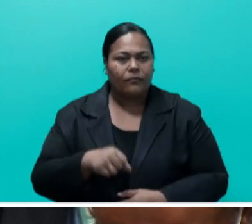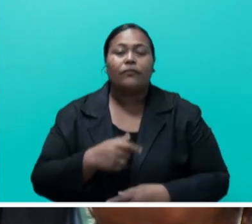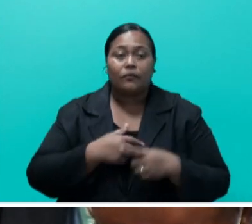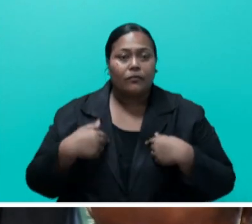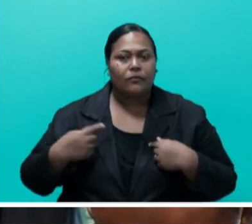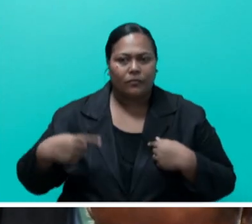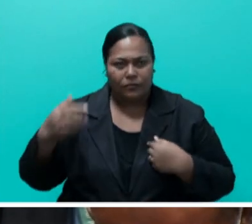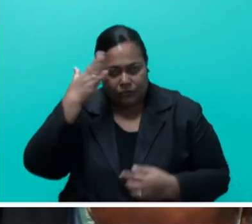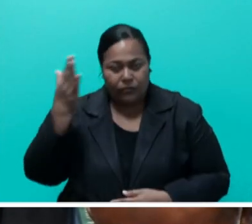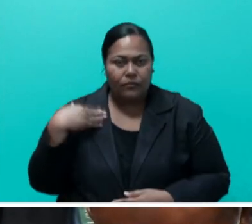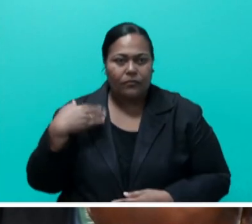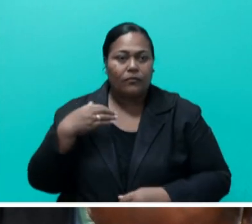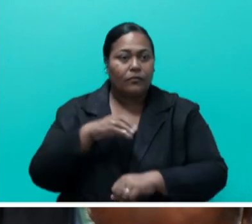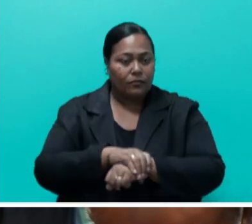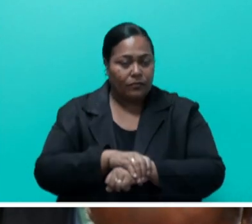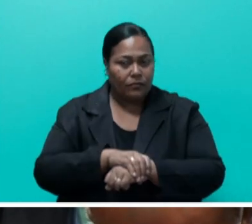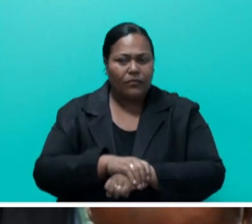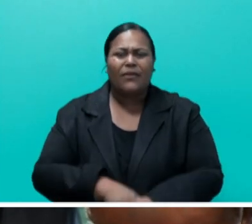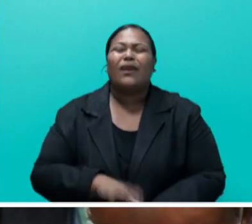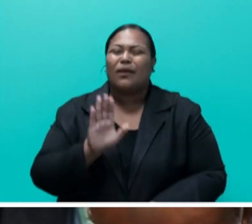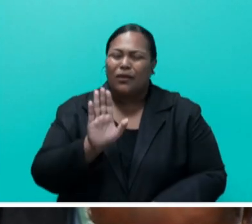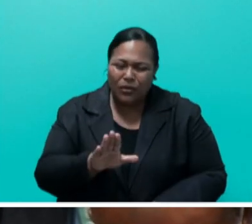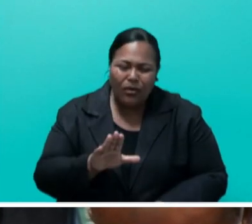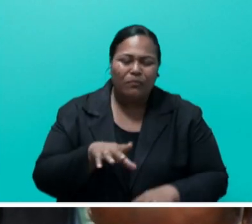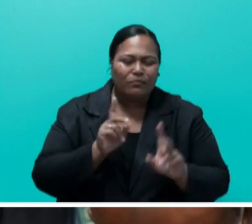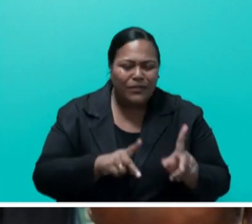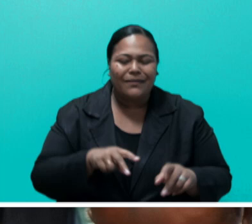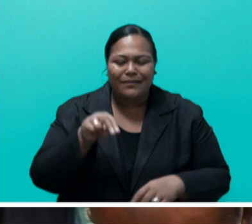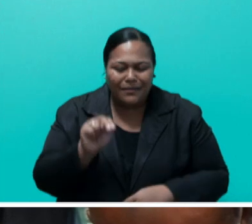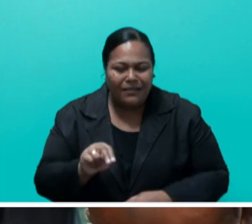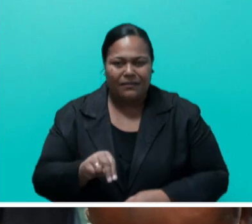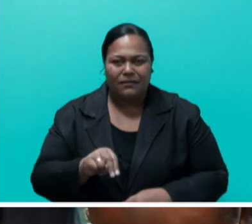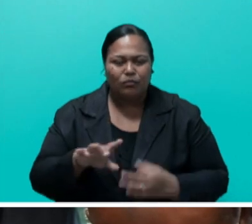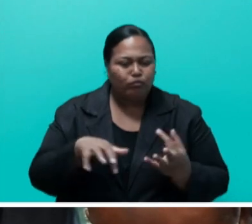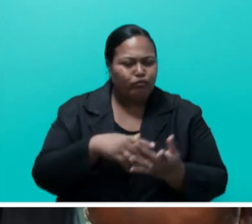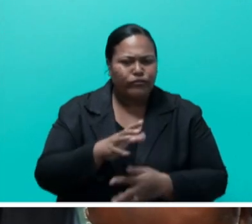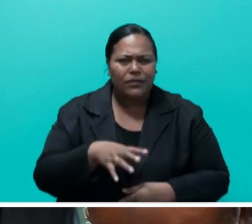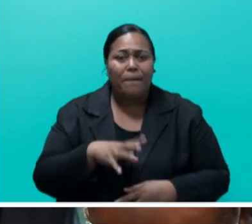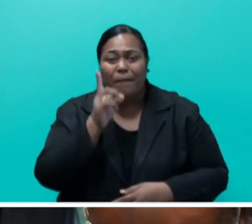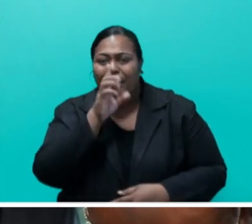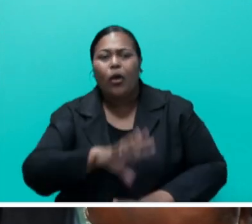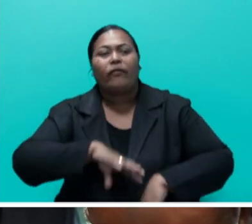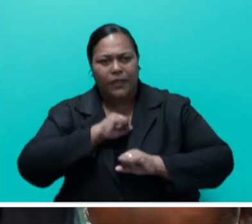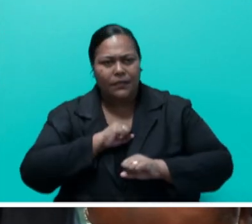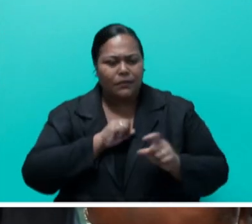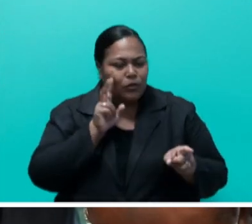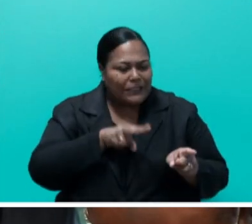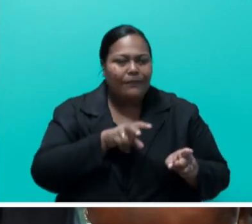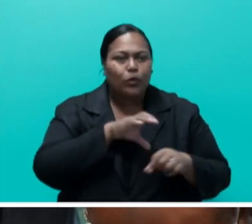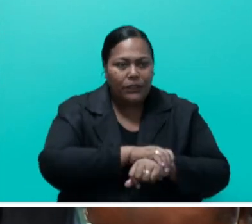continually remind the police. Their presence is essential to providing confidence to the people. Government will continue